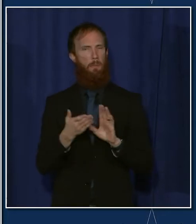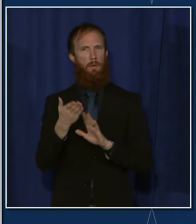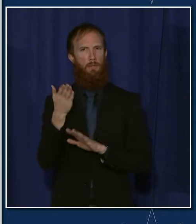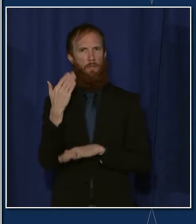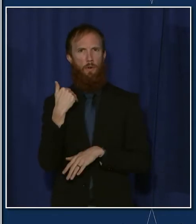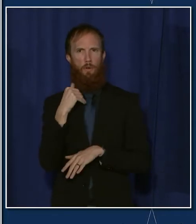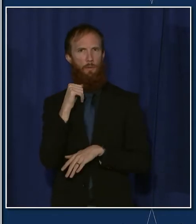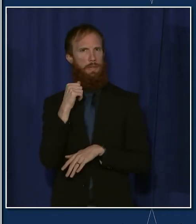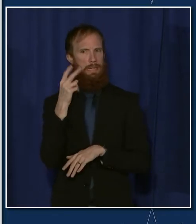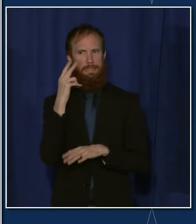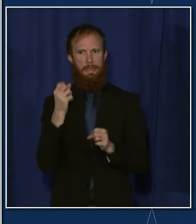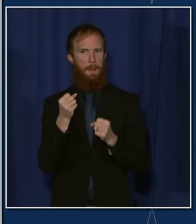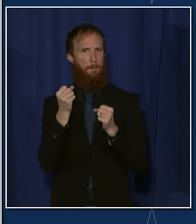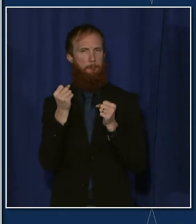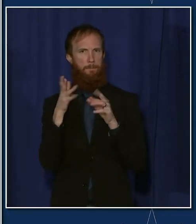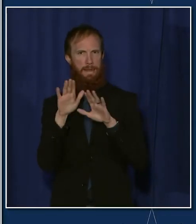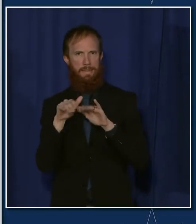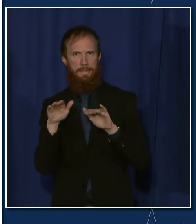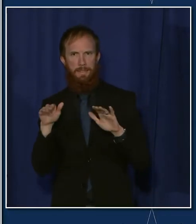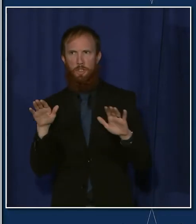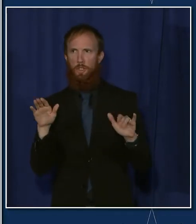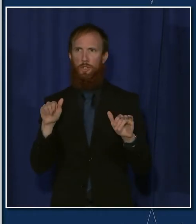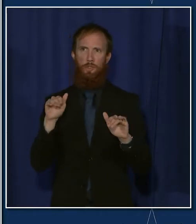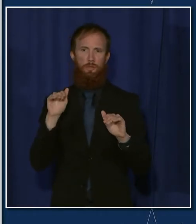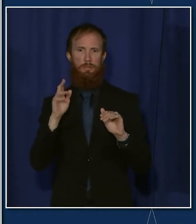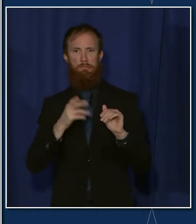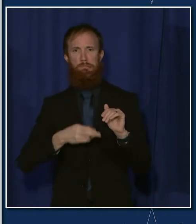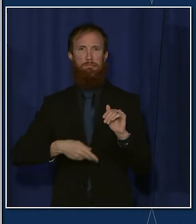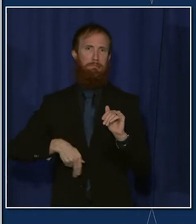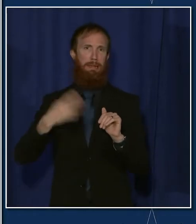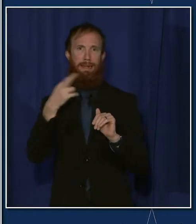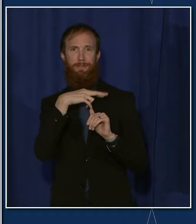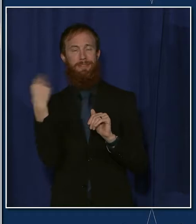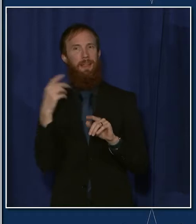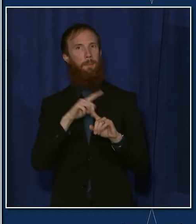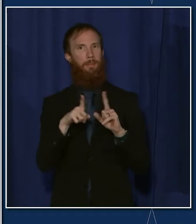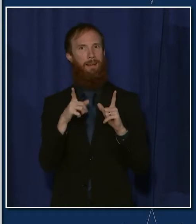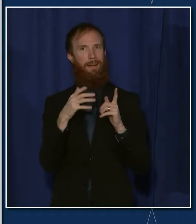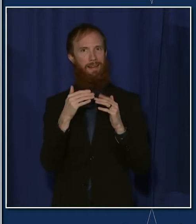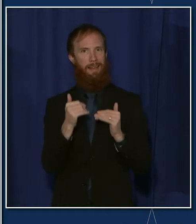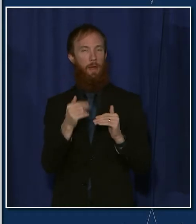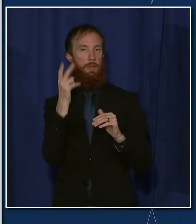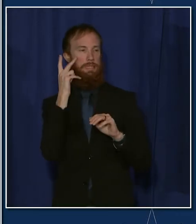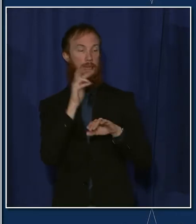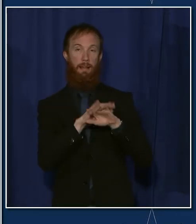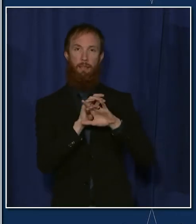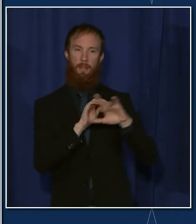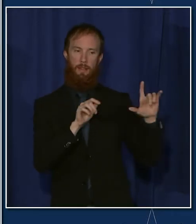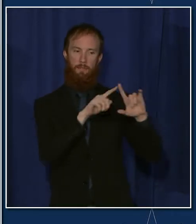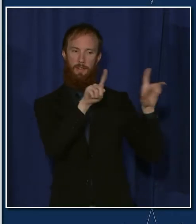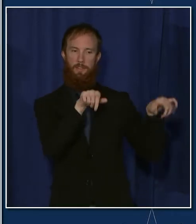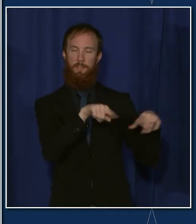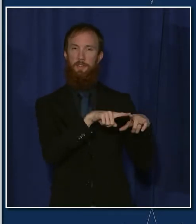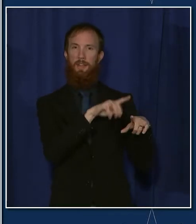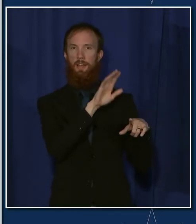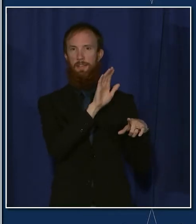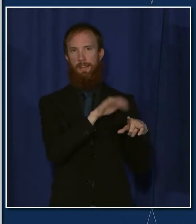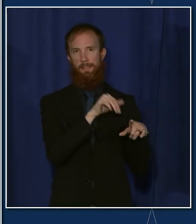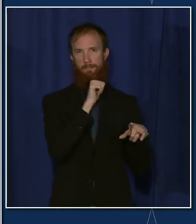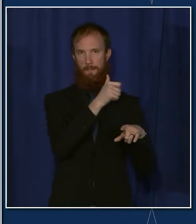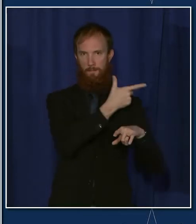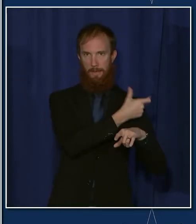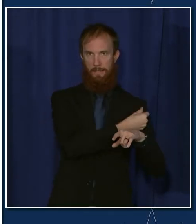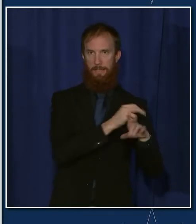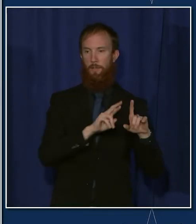children, being at the highest risk. But at this point, on the left side, we have unvaccinated broken down by age, and then